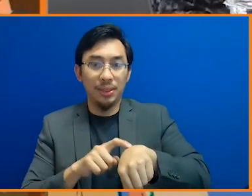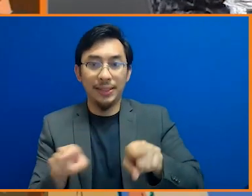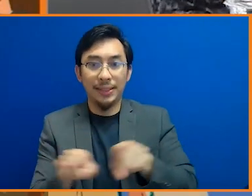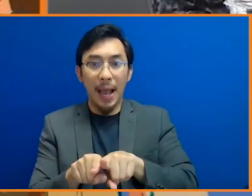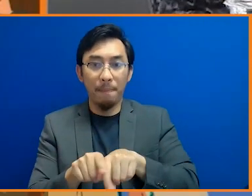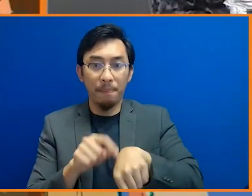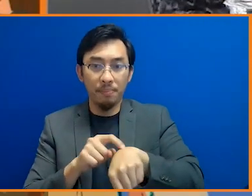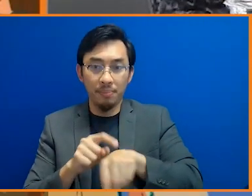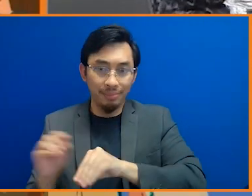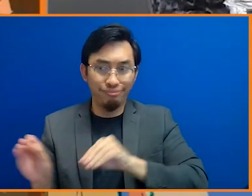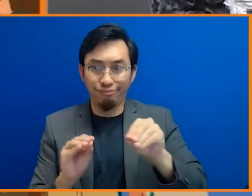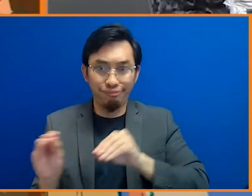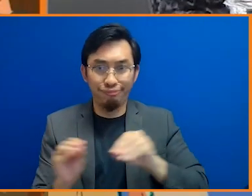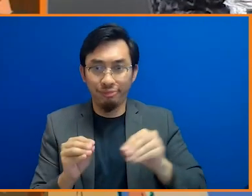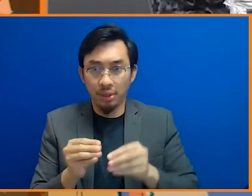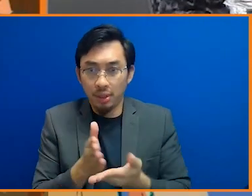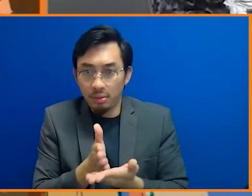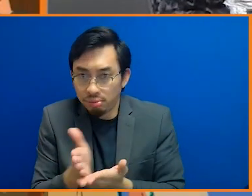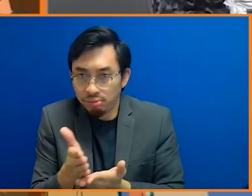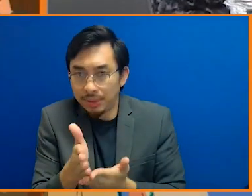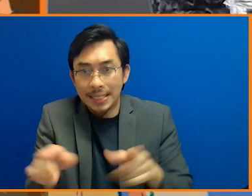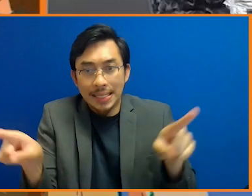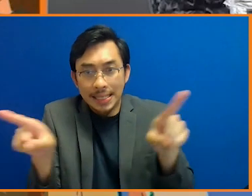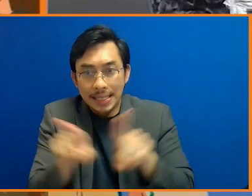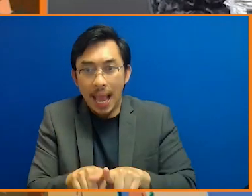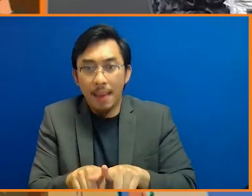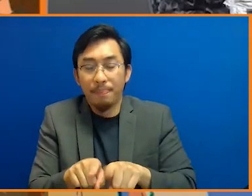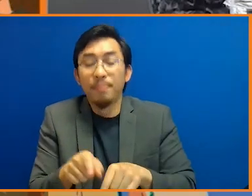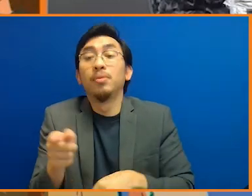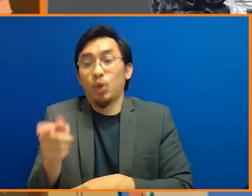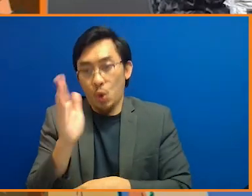time. We have evacuation